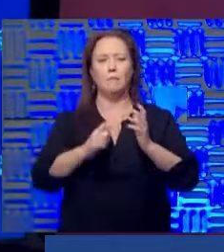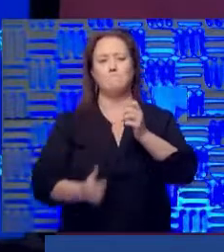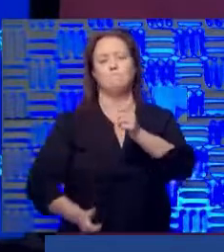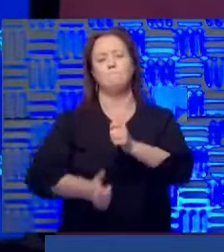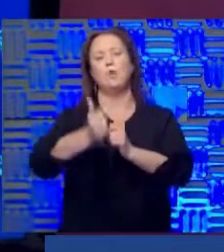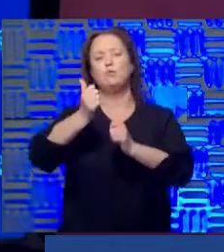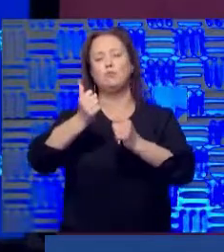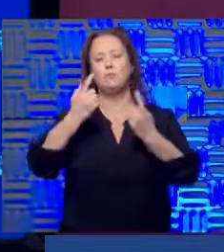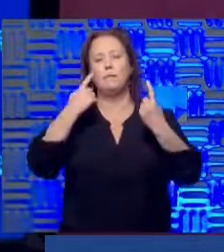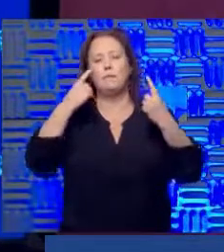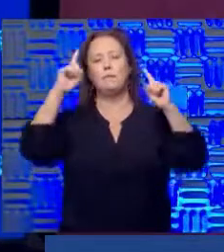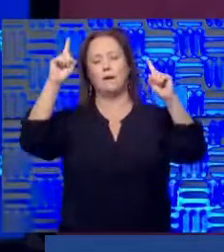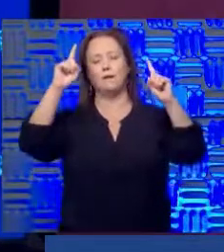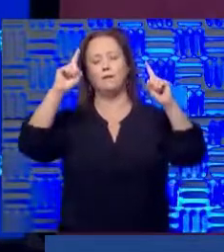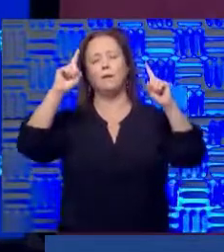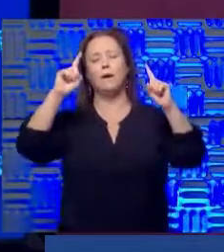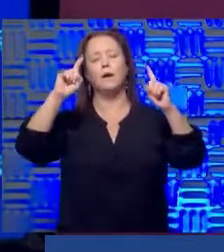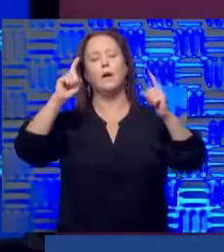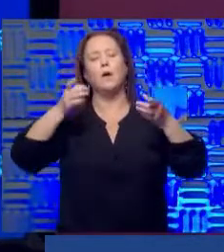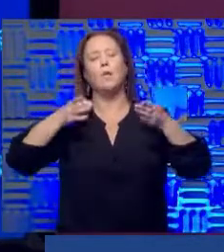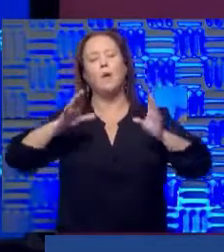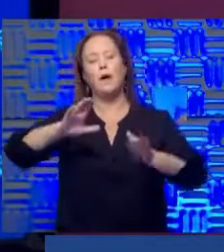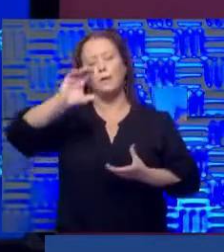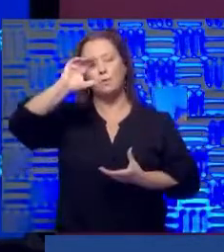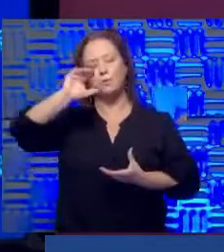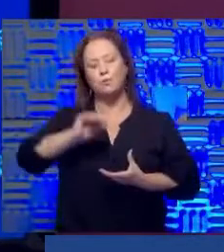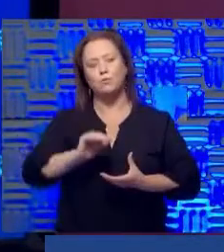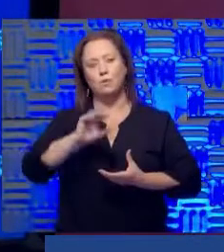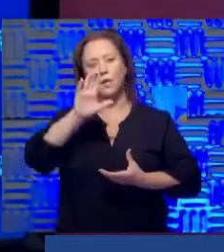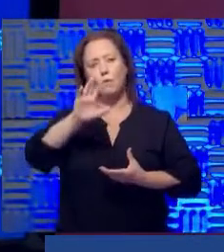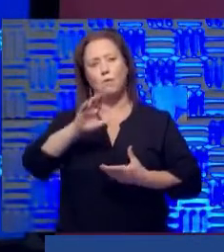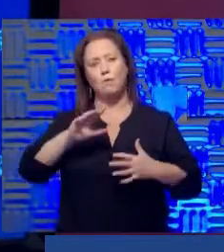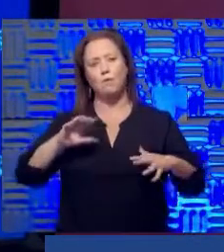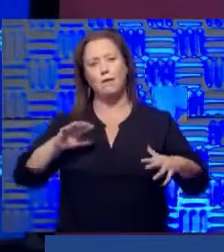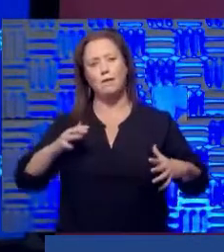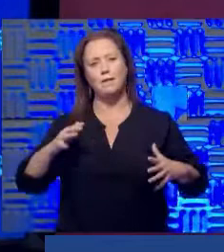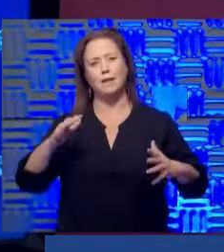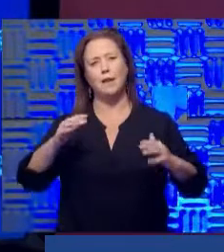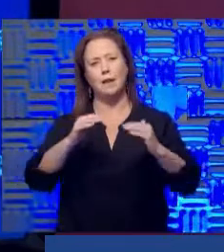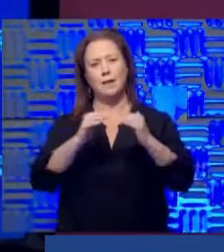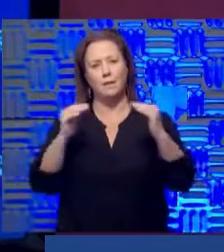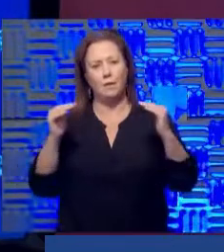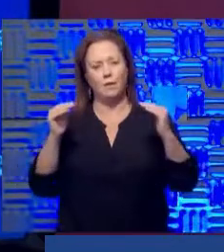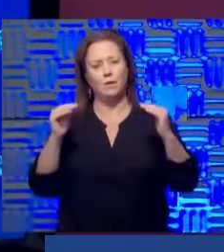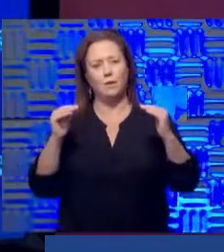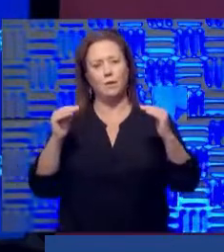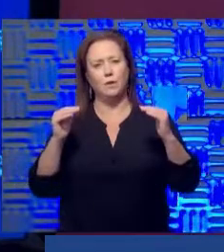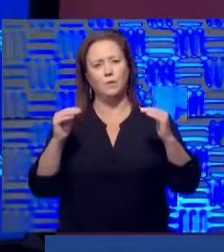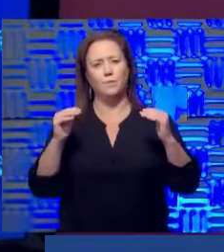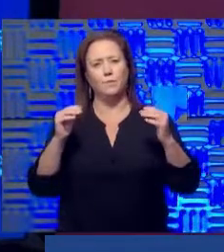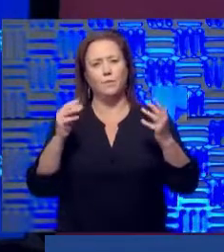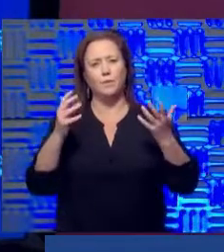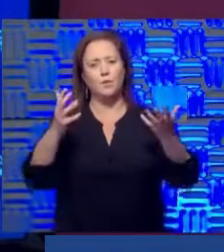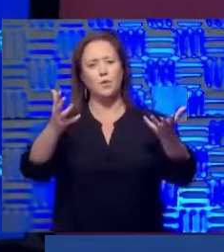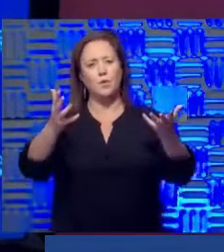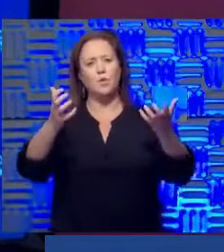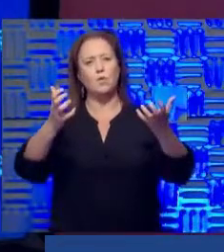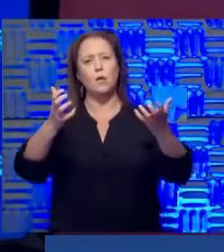effective means of reducing that anxious response adaptively.